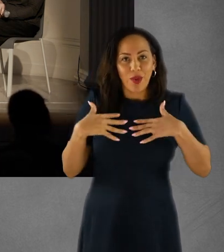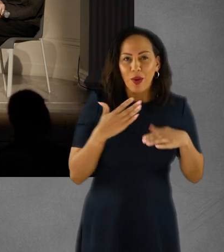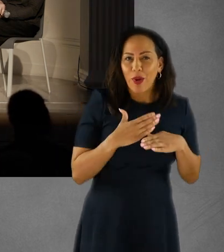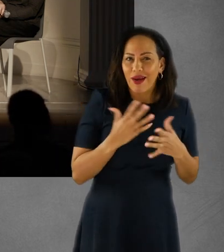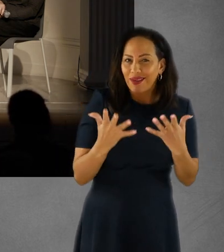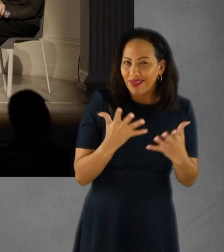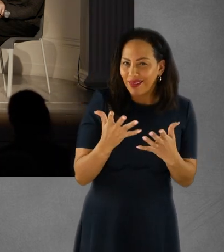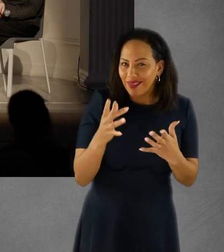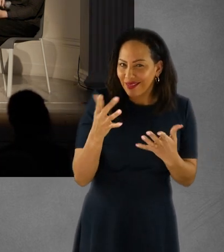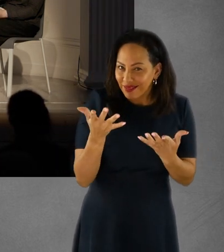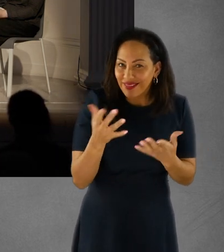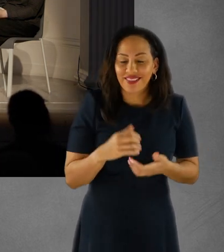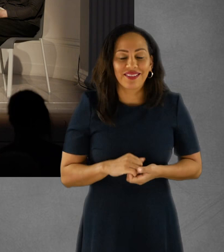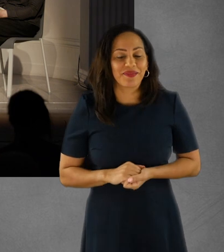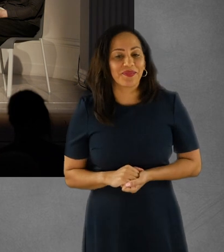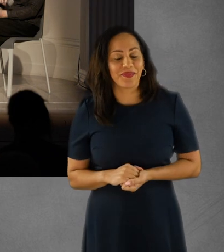But it does. So